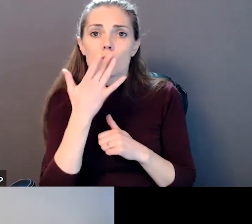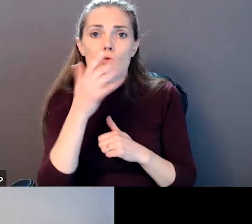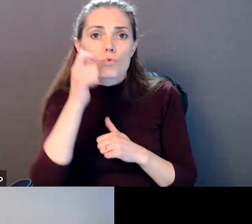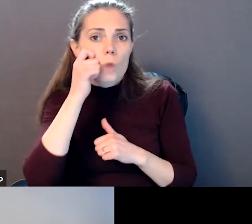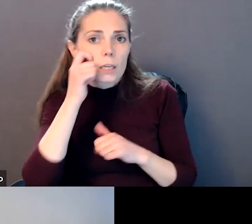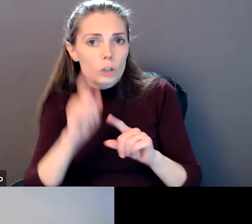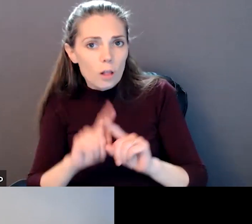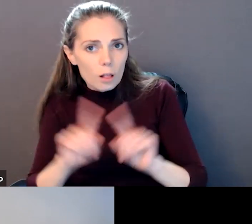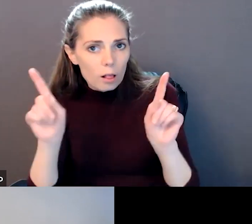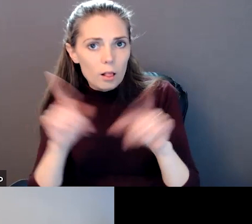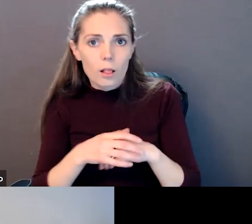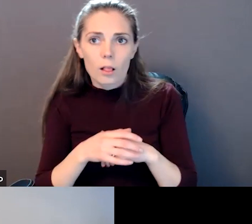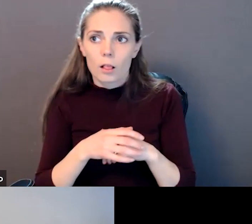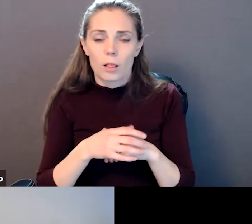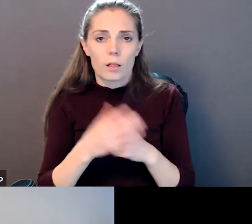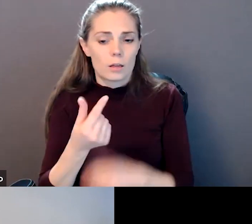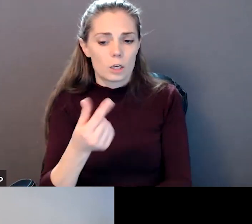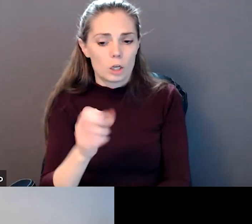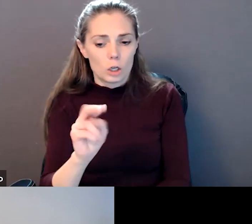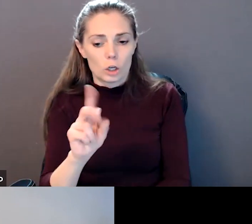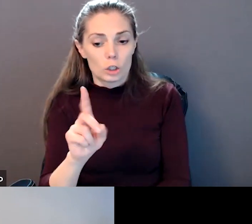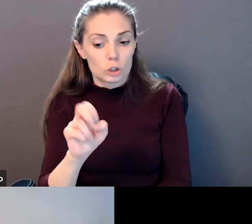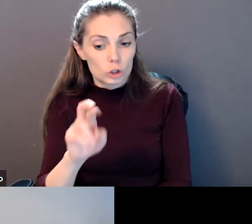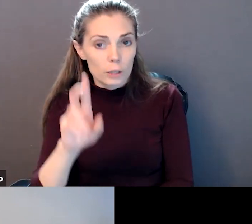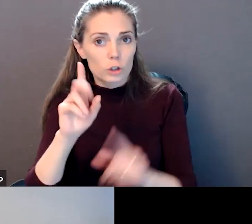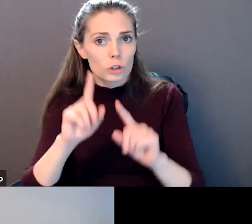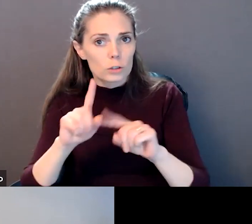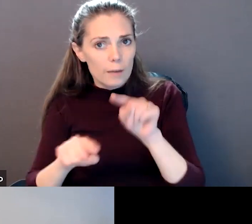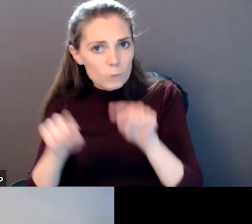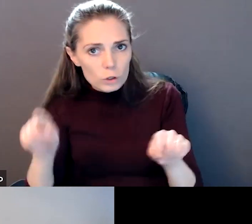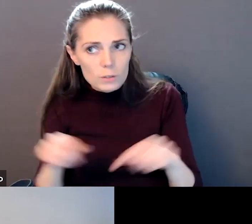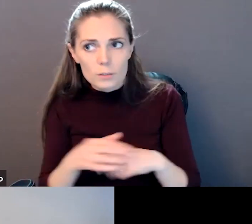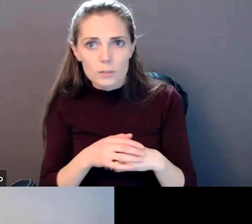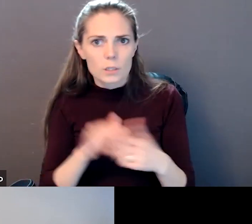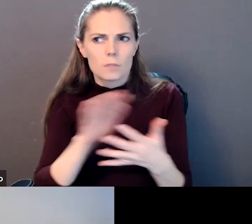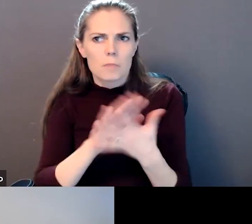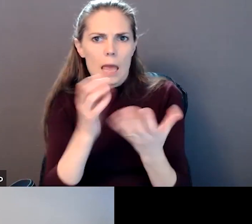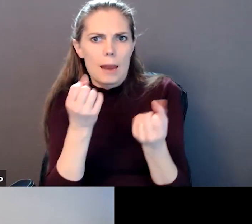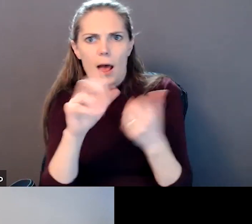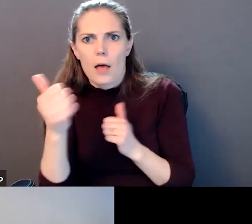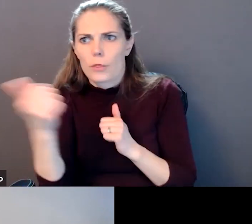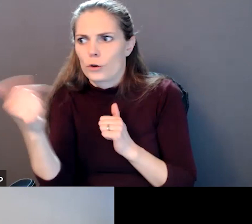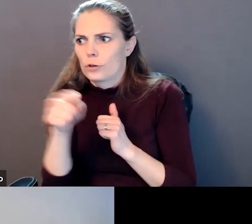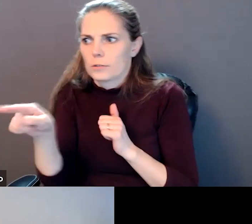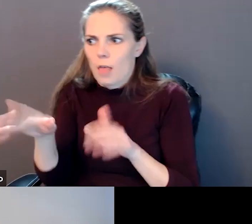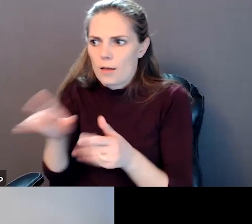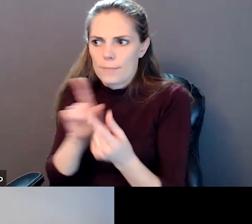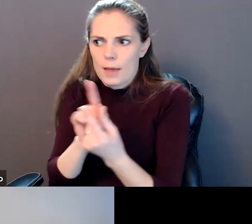and many others that I haven't mentioned, but that continue to